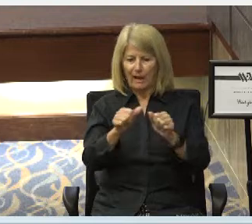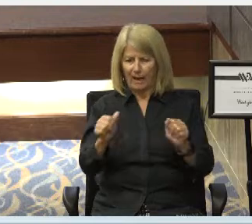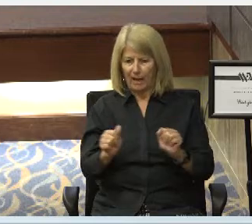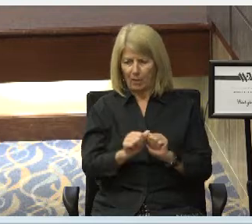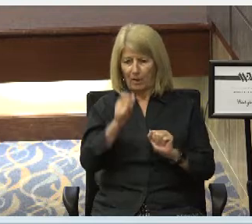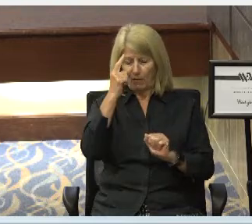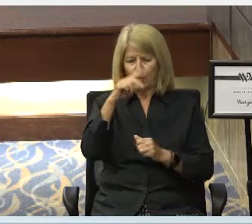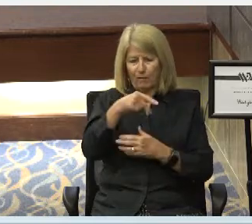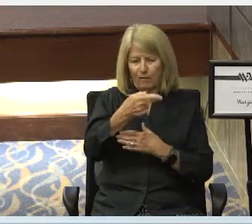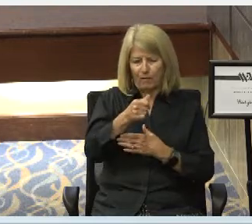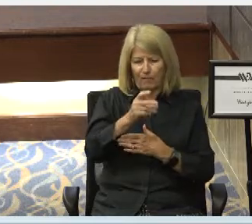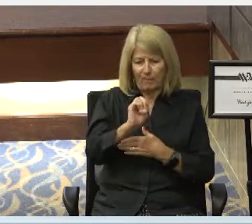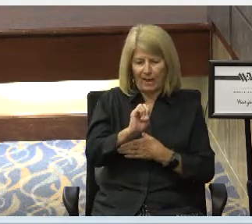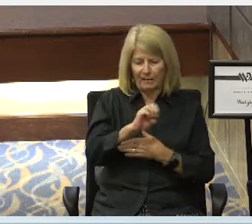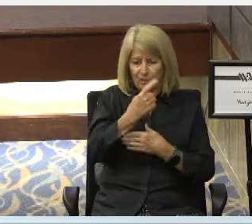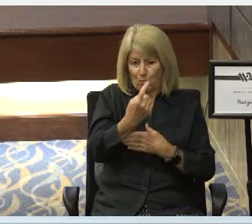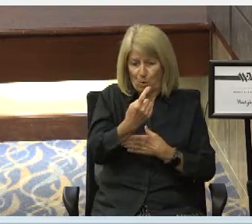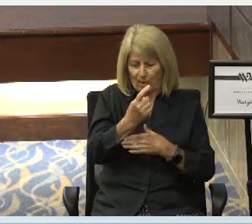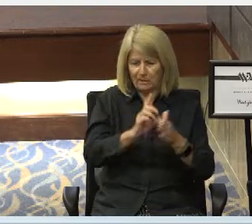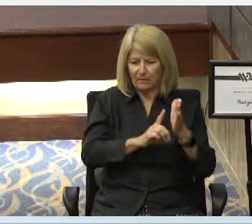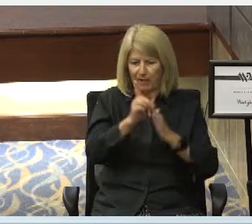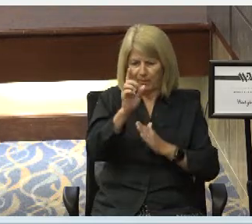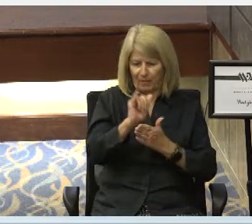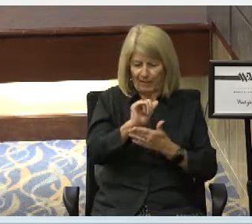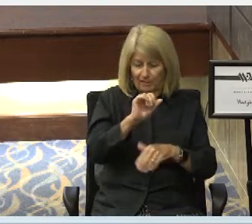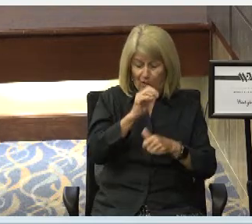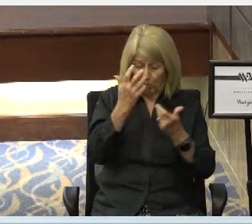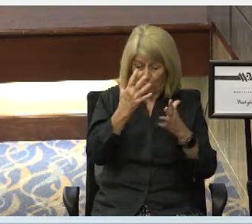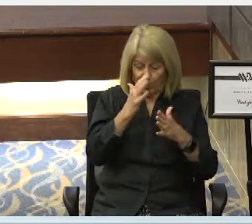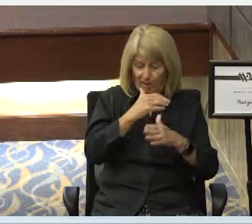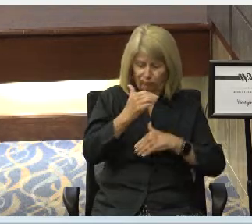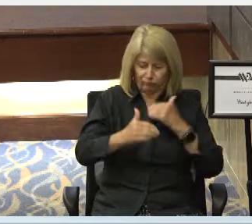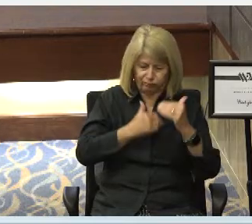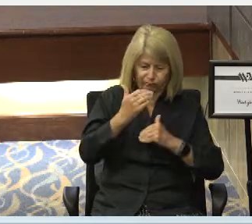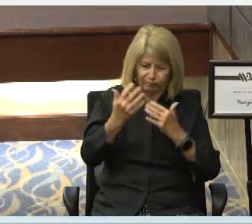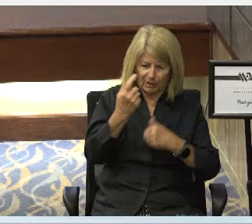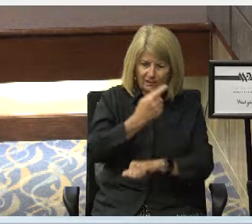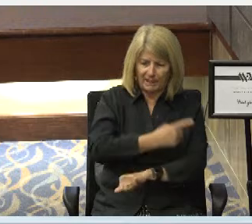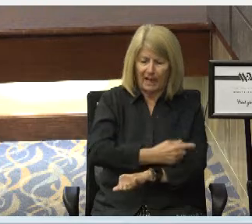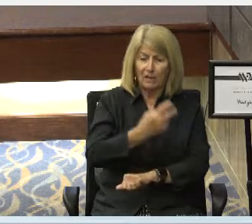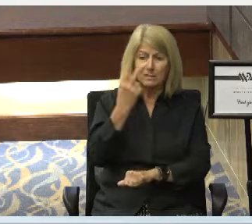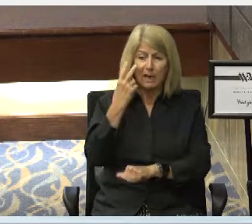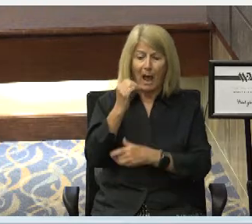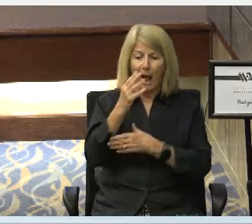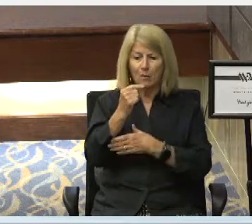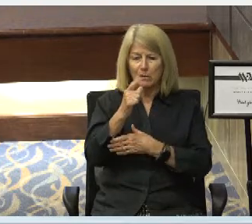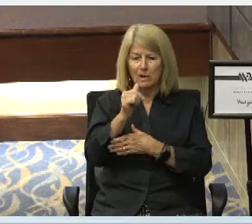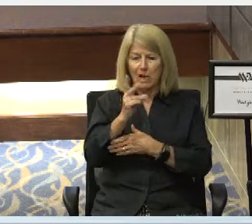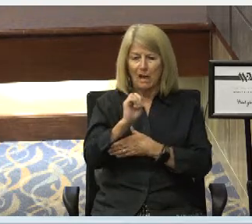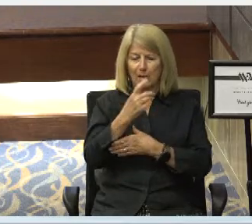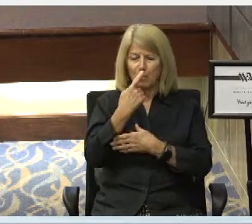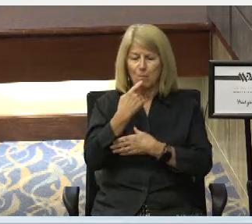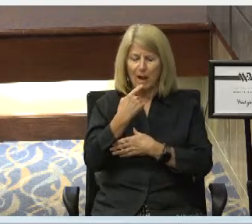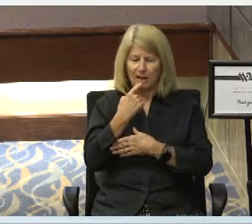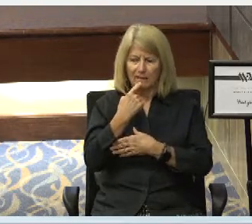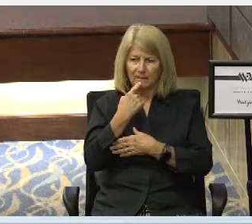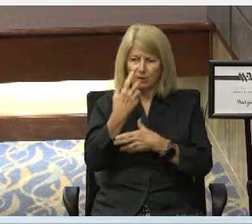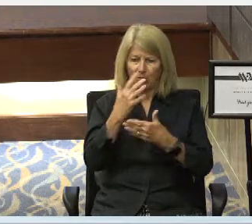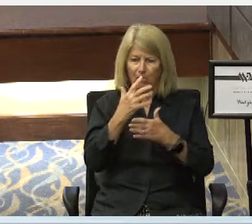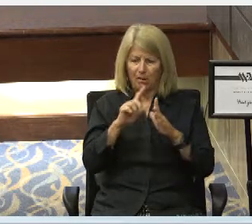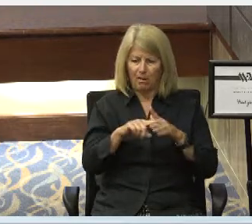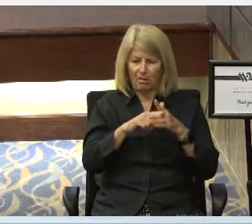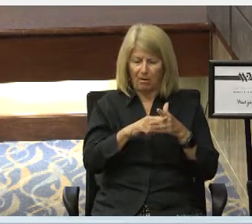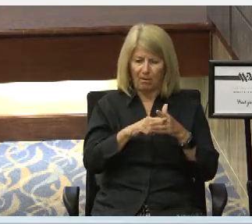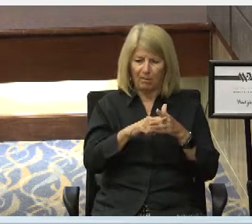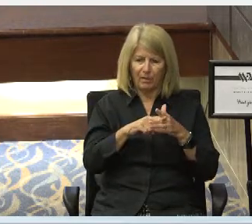1 development. That's the work that's underway today. You see that outlined in red and in red shade. The existing